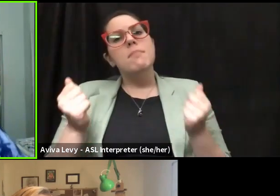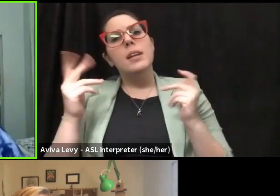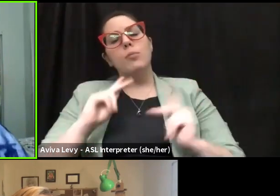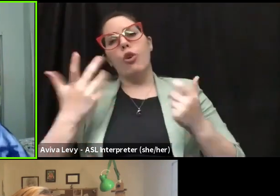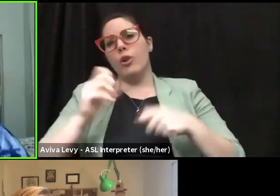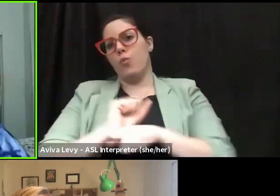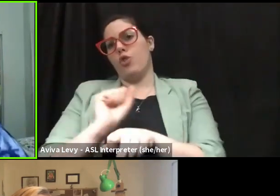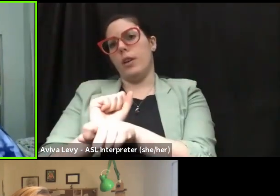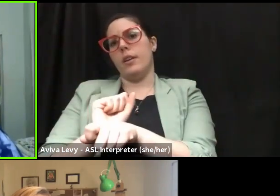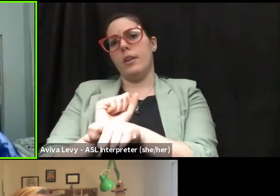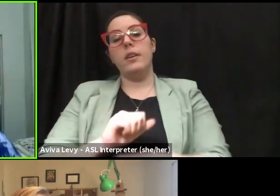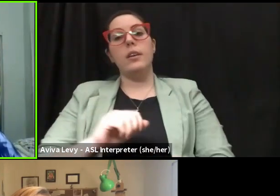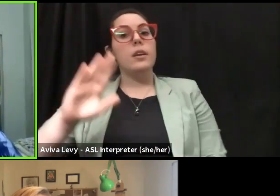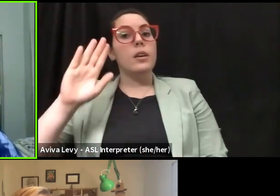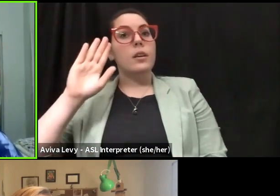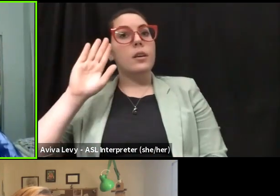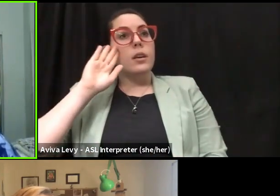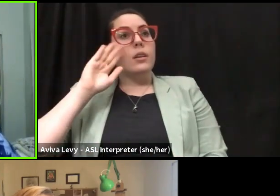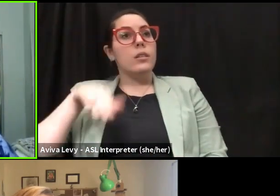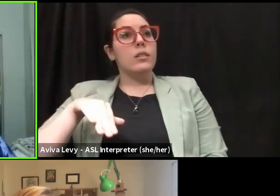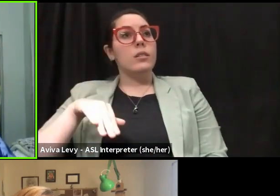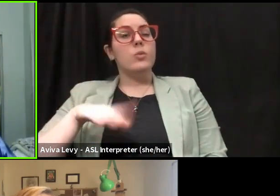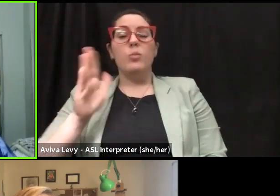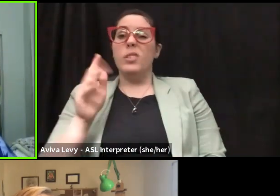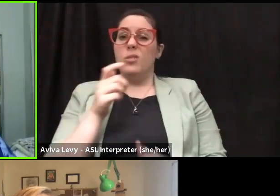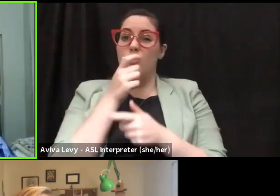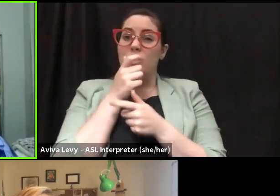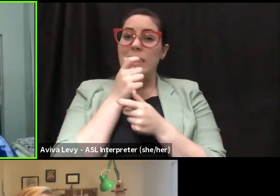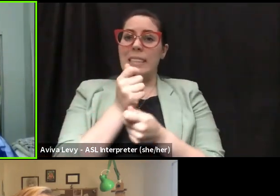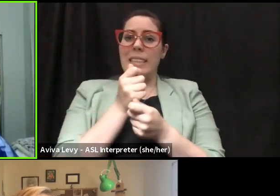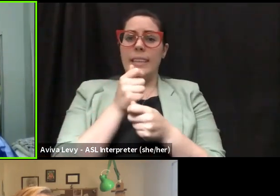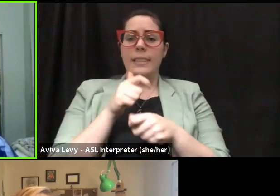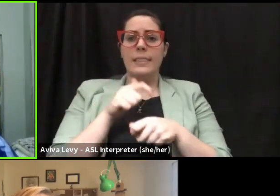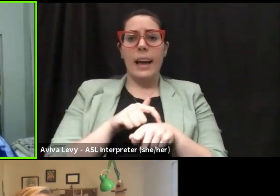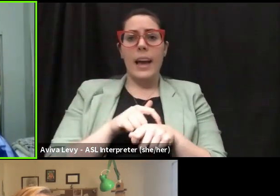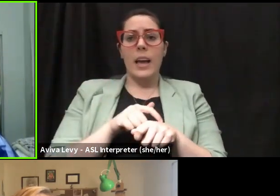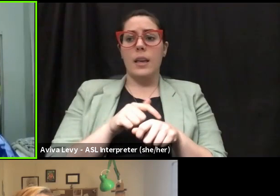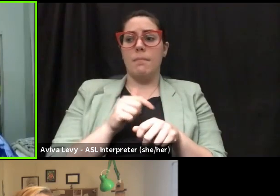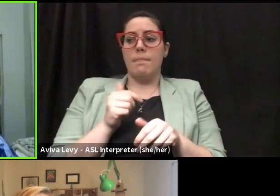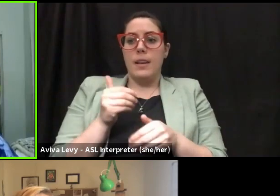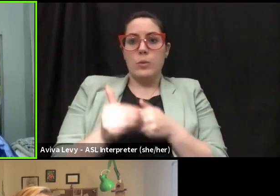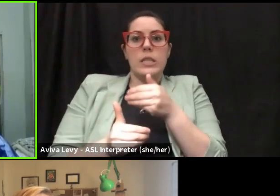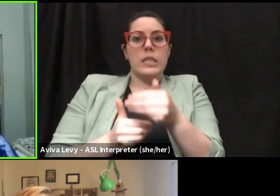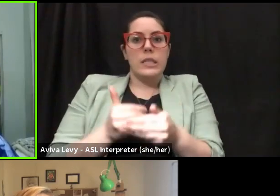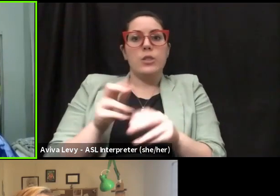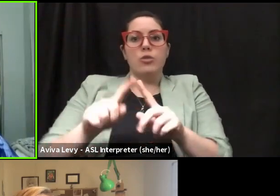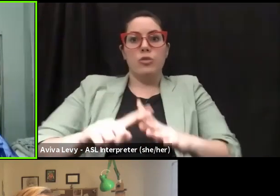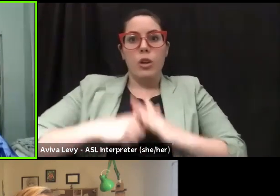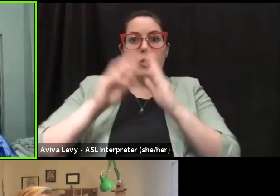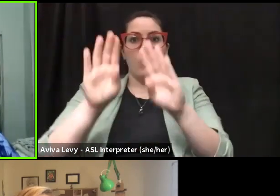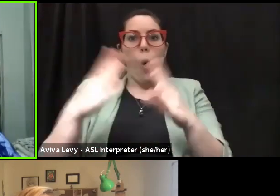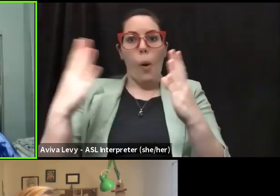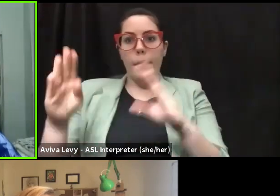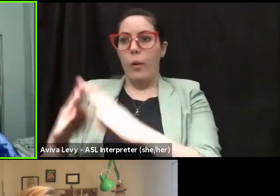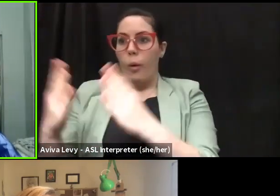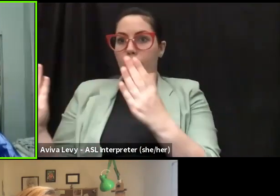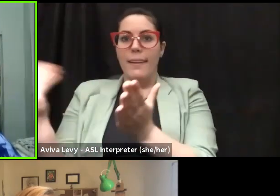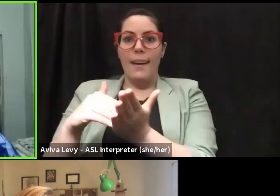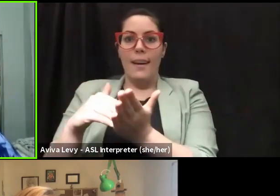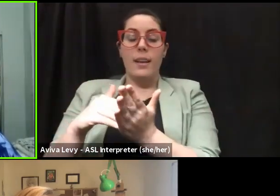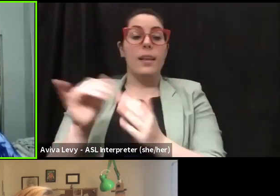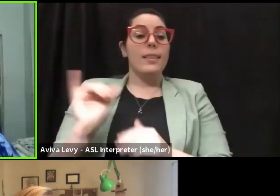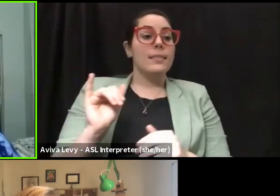I think that it's going to be a very interesting time as we open back up things like masks and